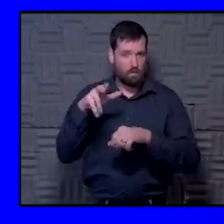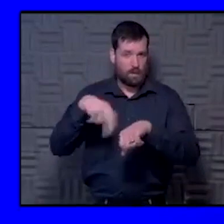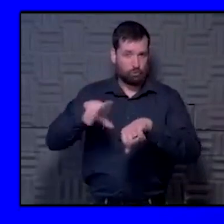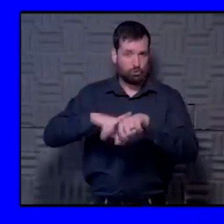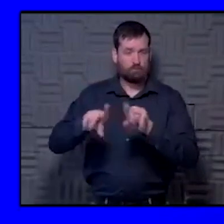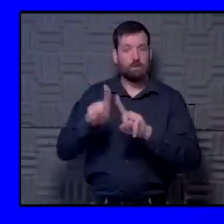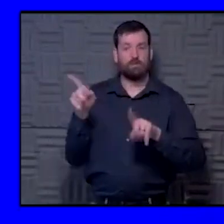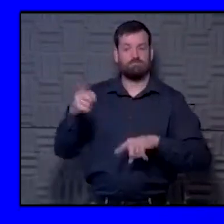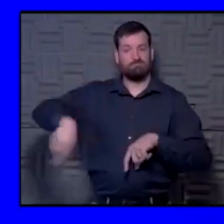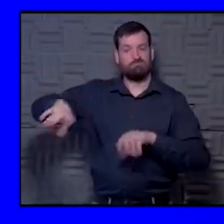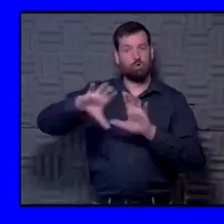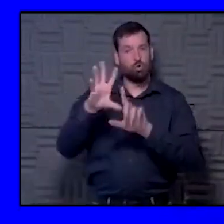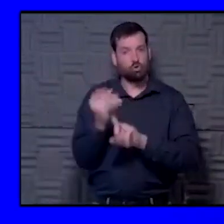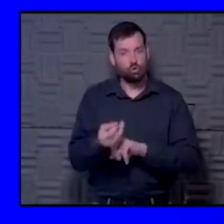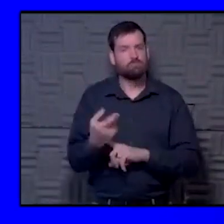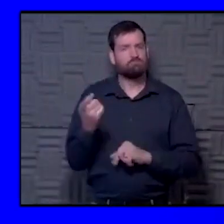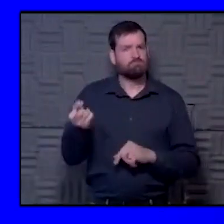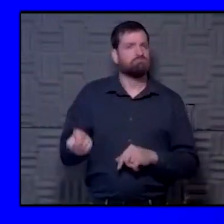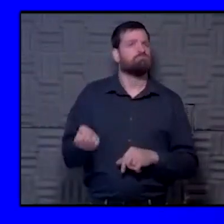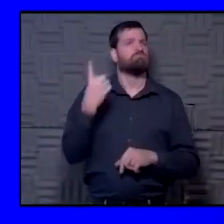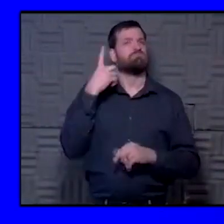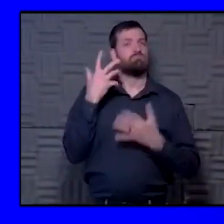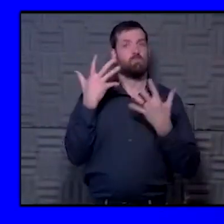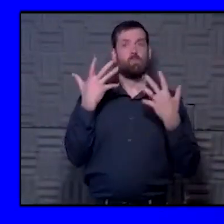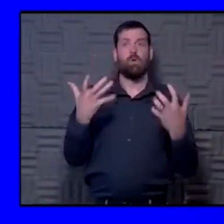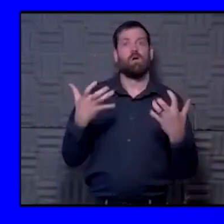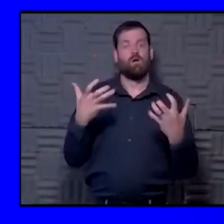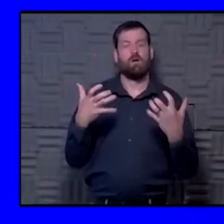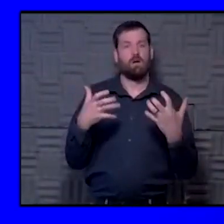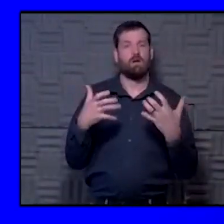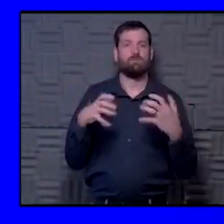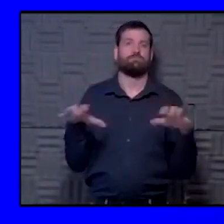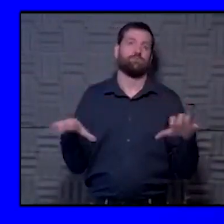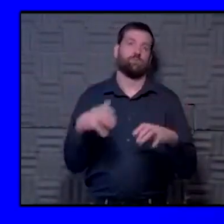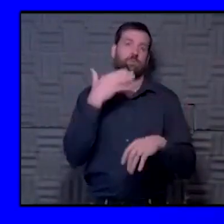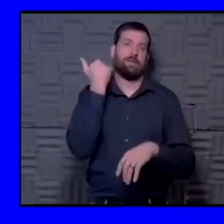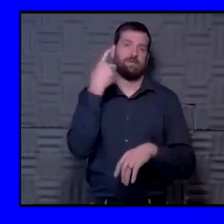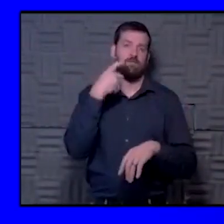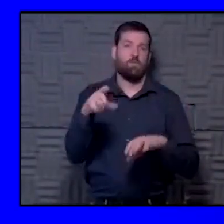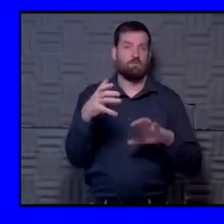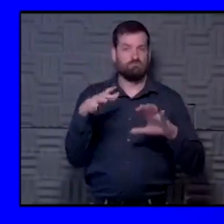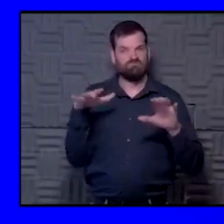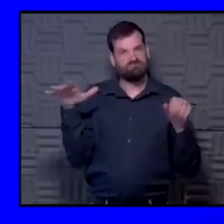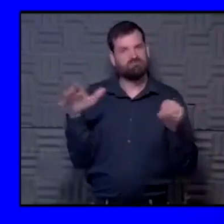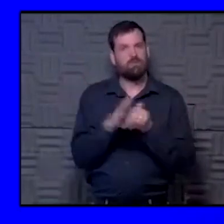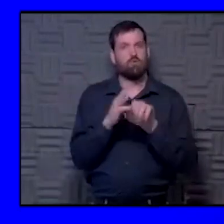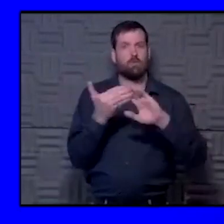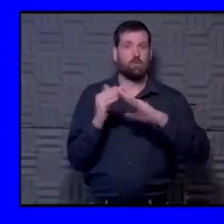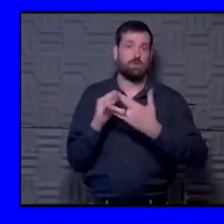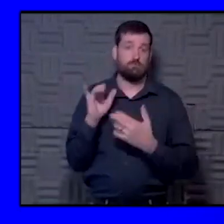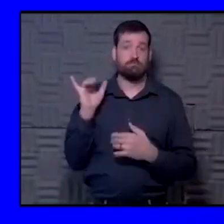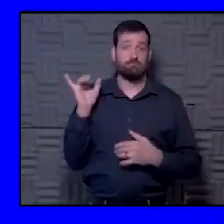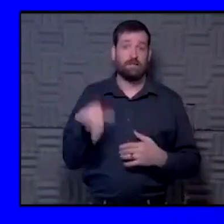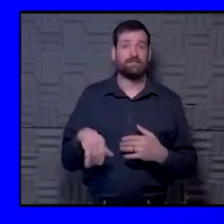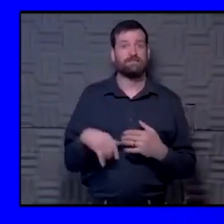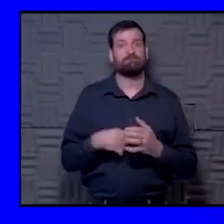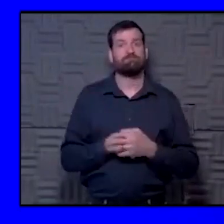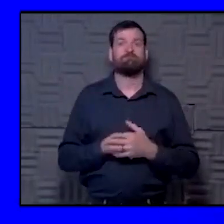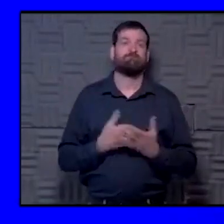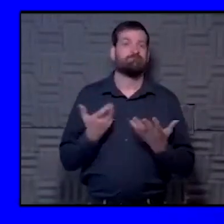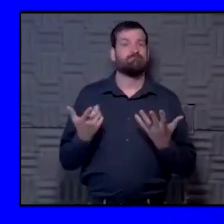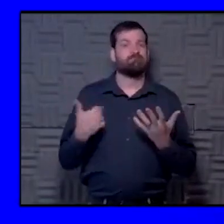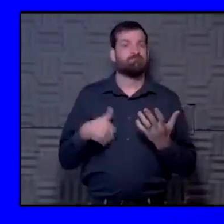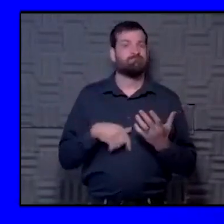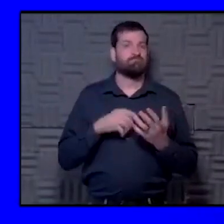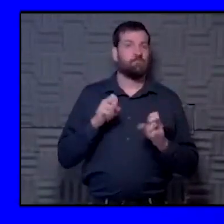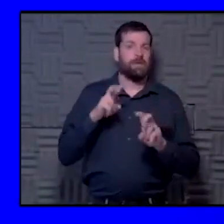as a culture, they understand and continue to want to do what is the best for our full community. And I think that's something that we